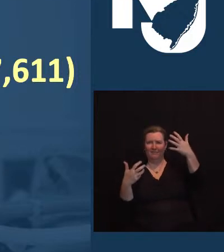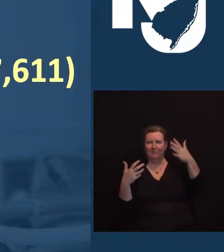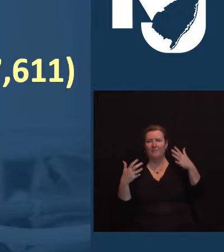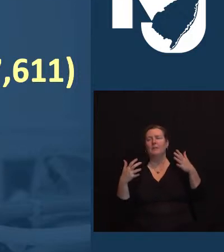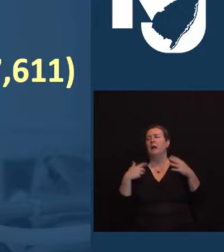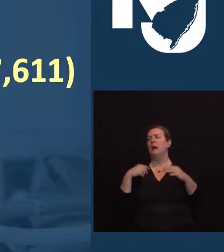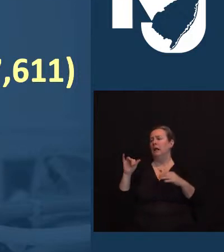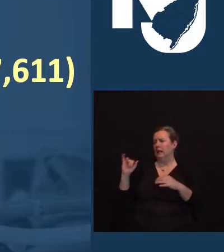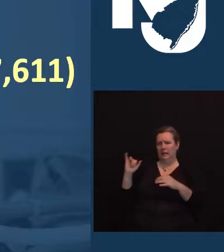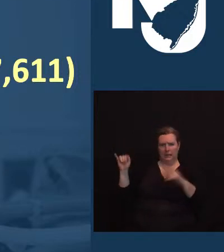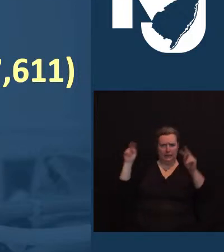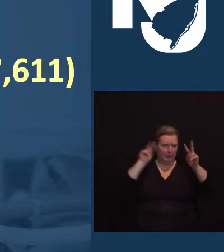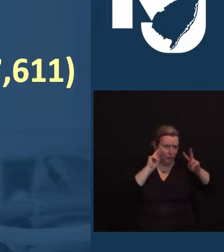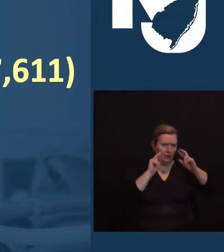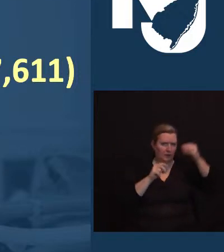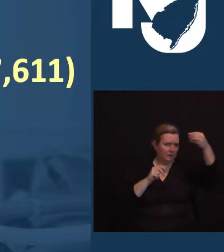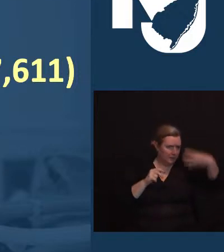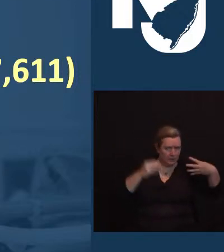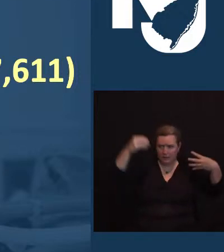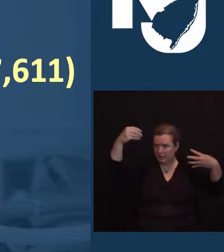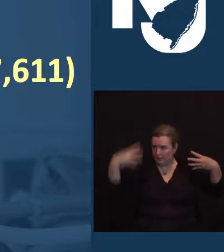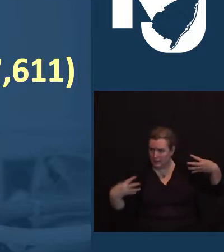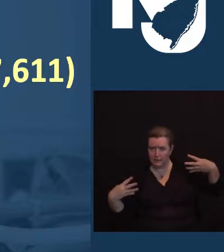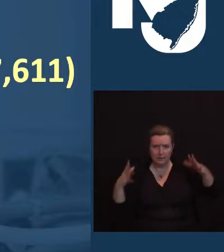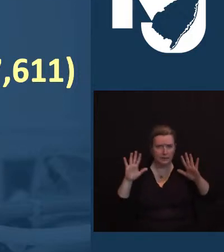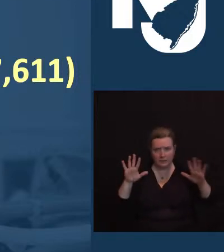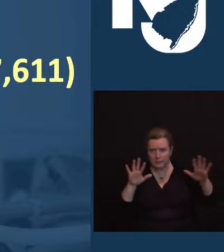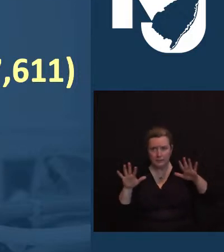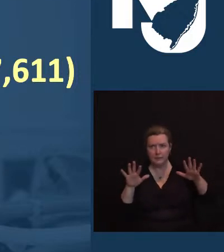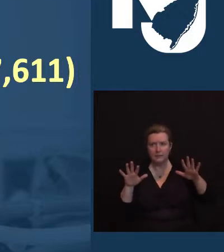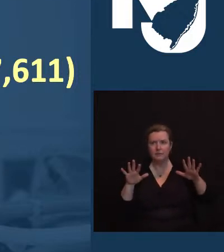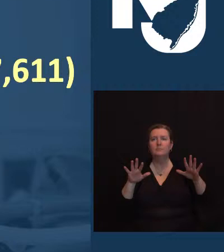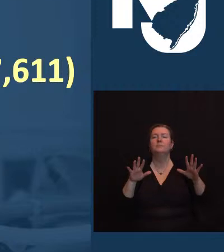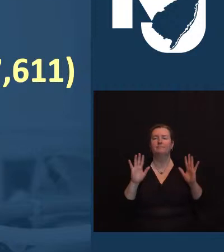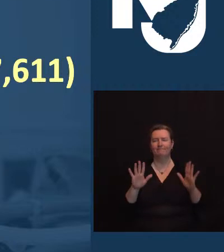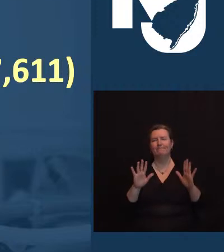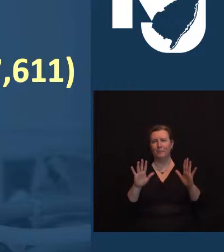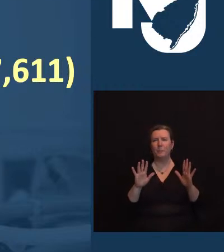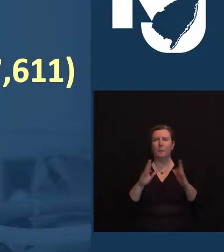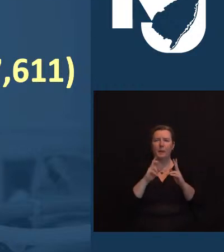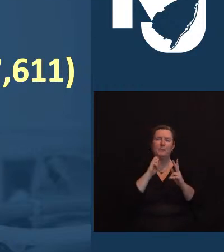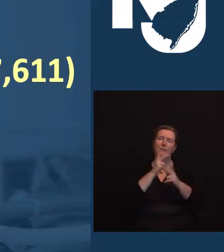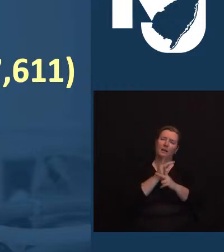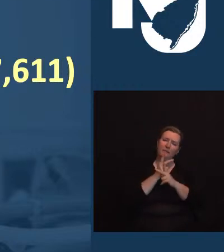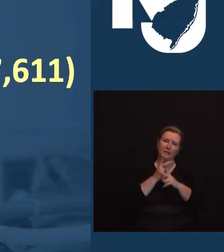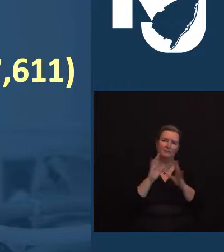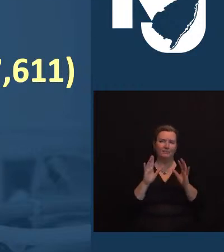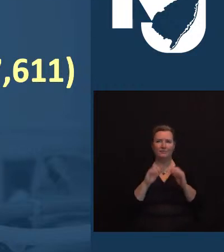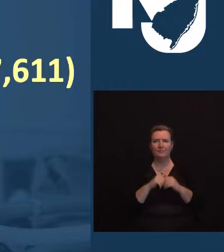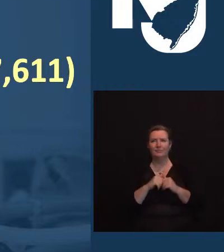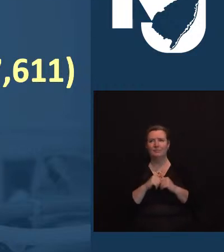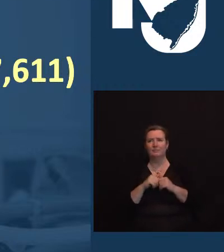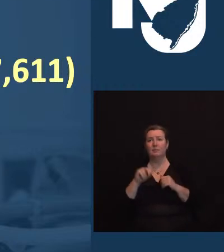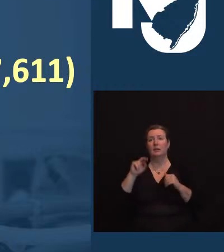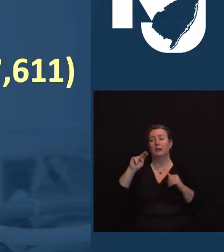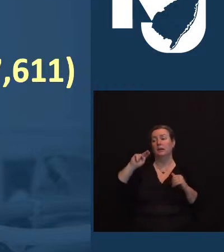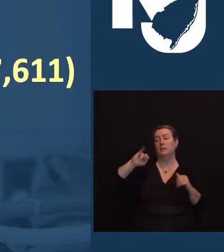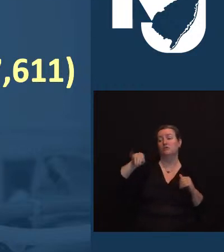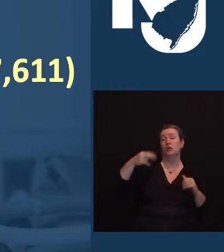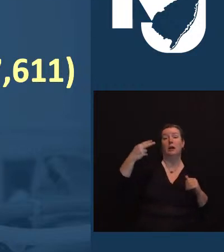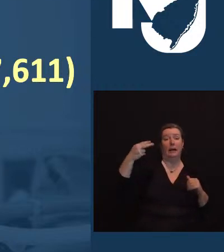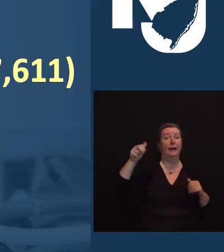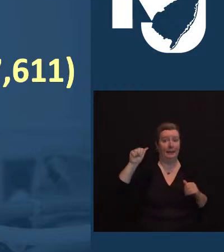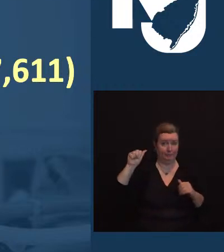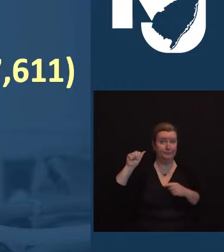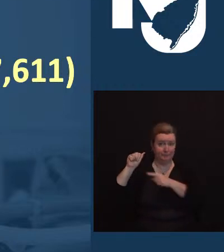in the cumulative is currently our best metric. So the NJHA is working with us on changing their